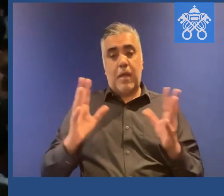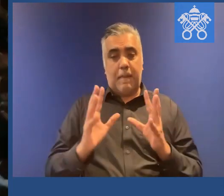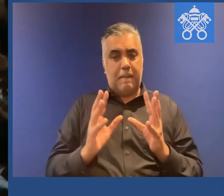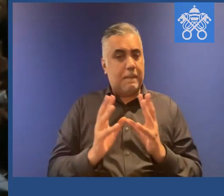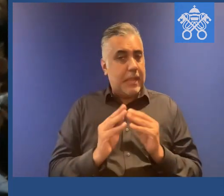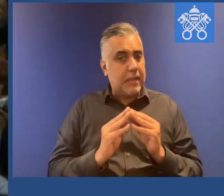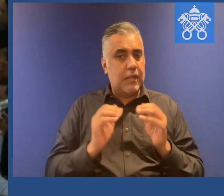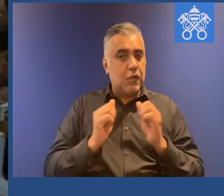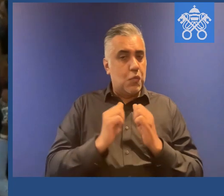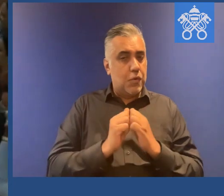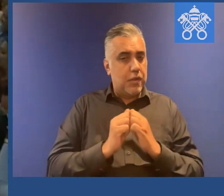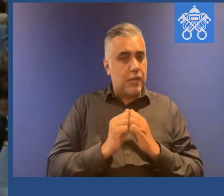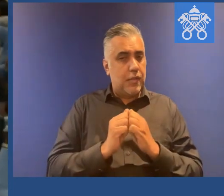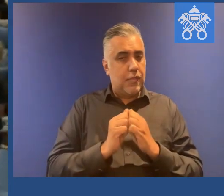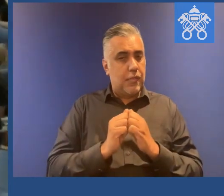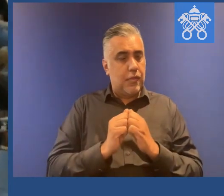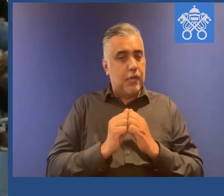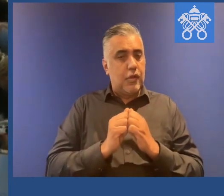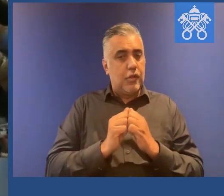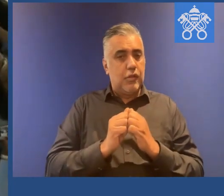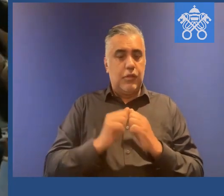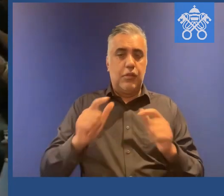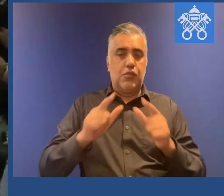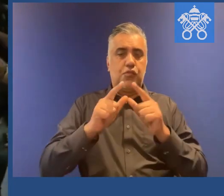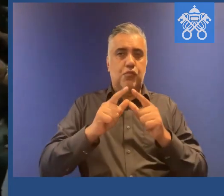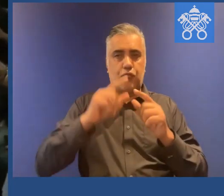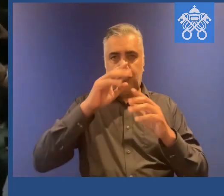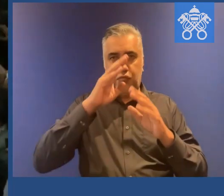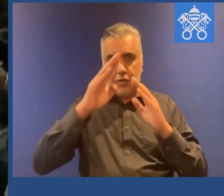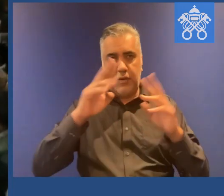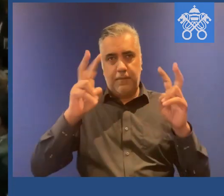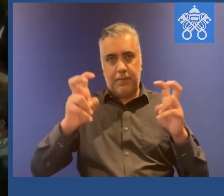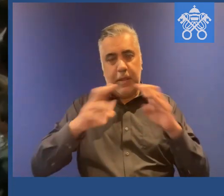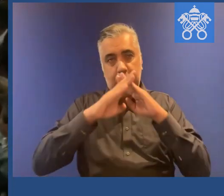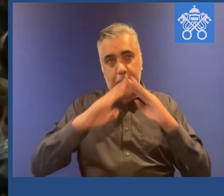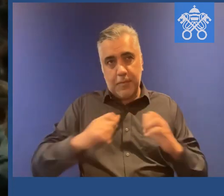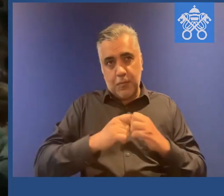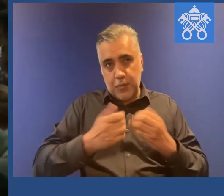meeting with the liturgical greeting, peace be with you.